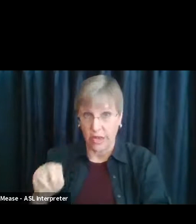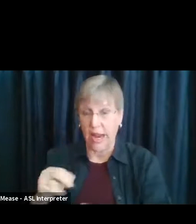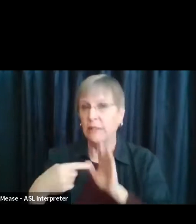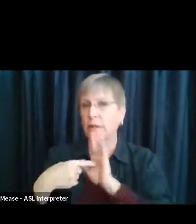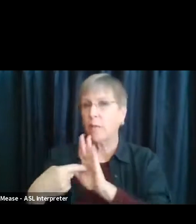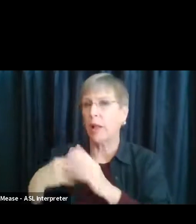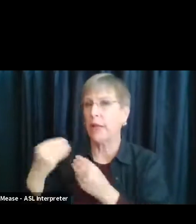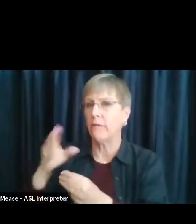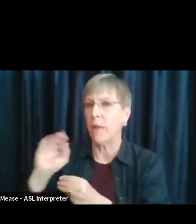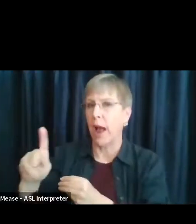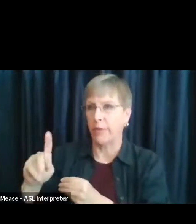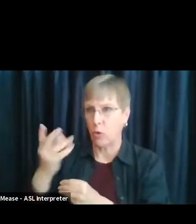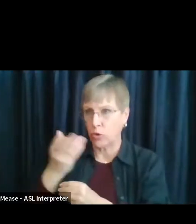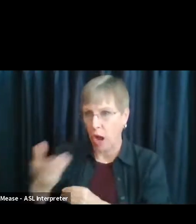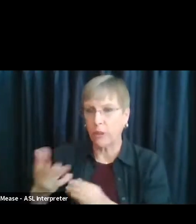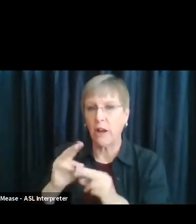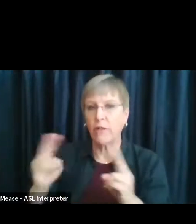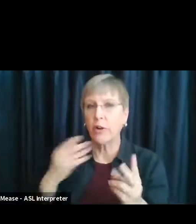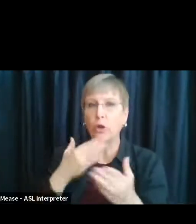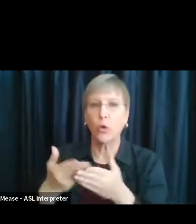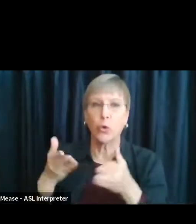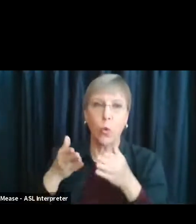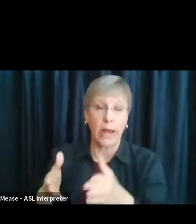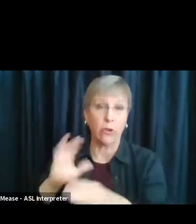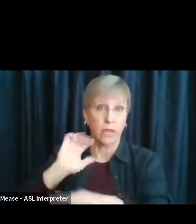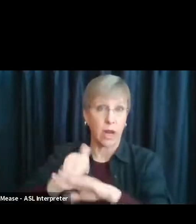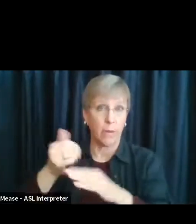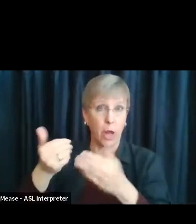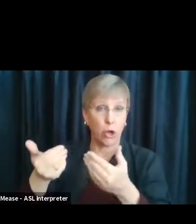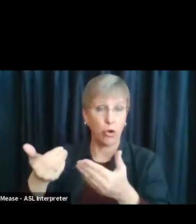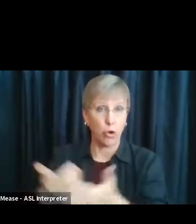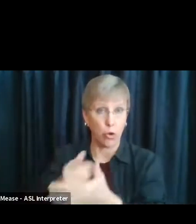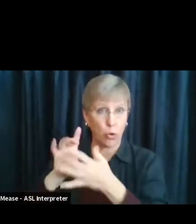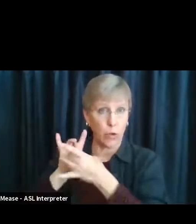the object is a very good way to create a new relationship between